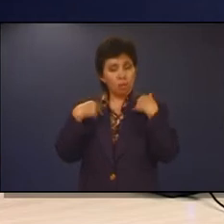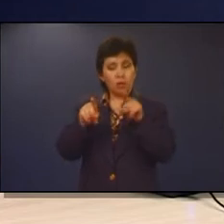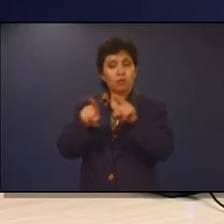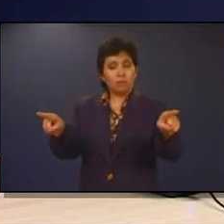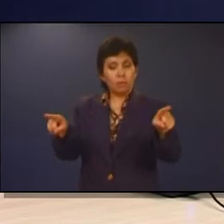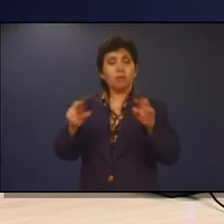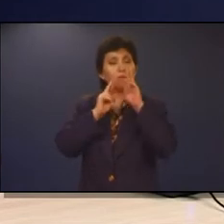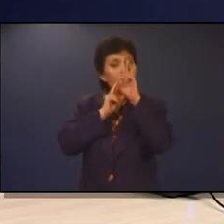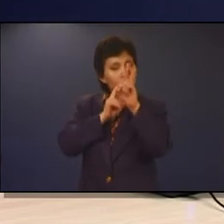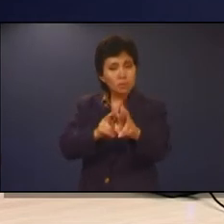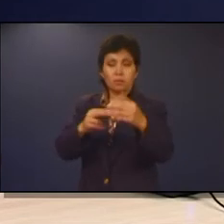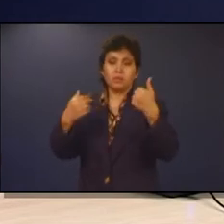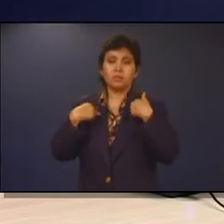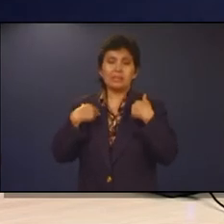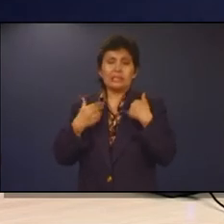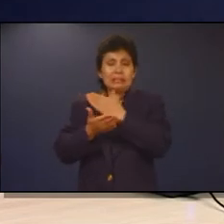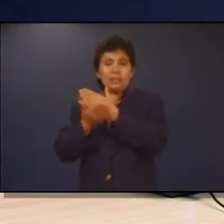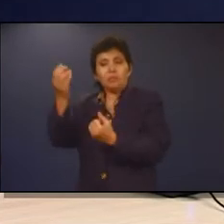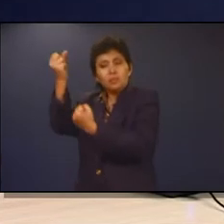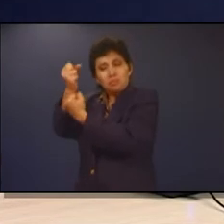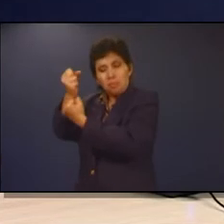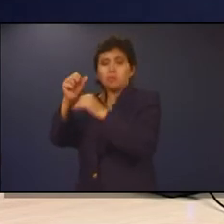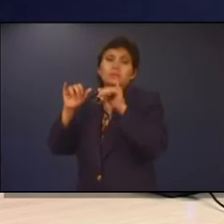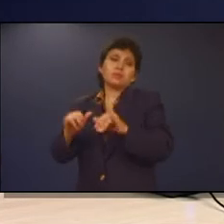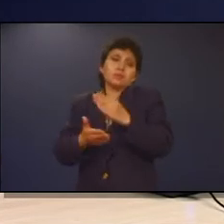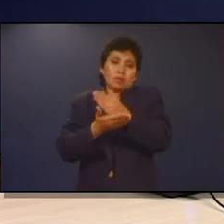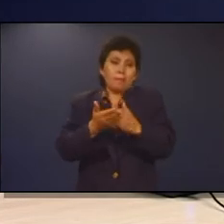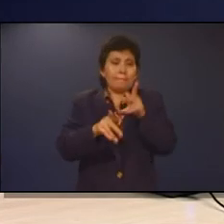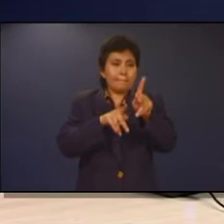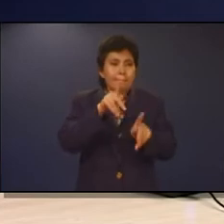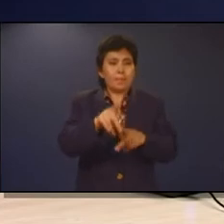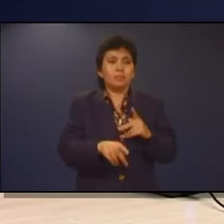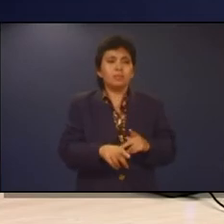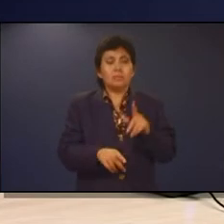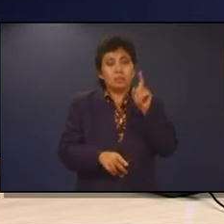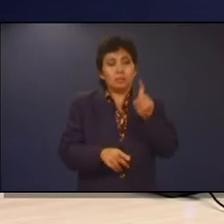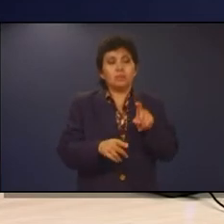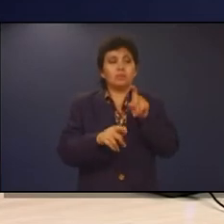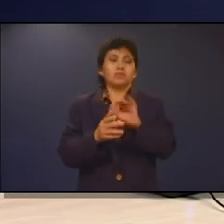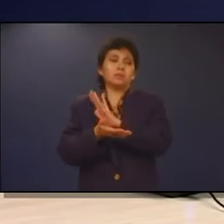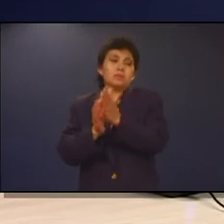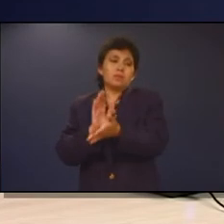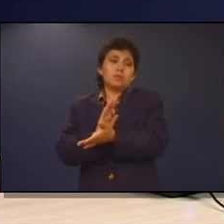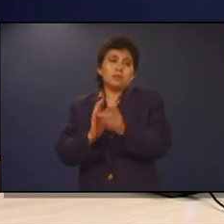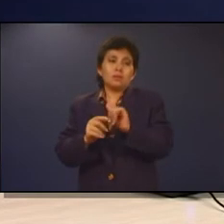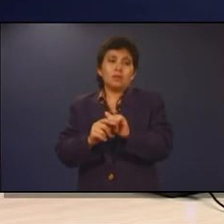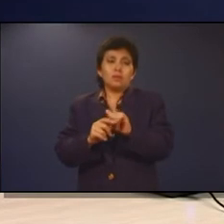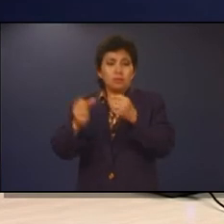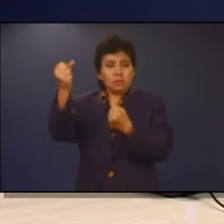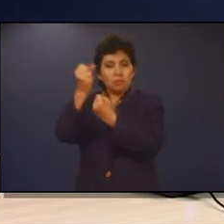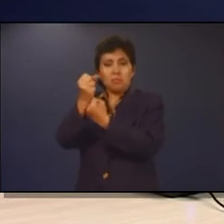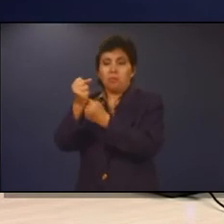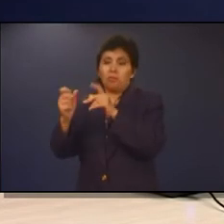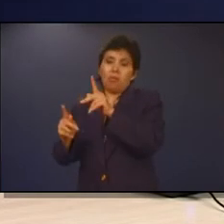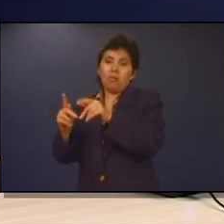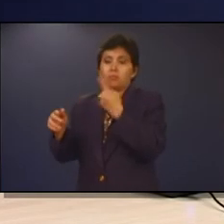results regard of this. Some people support self-reports. Some people support covert. People support covert